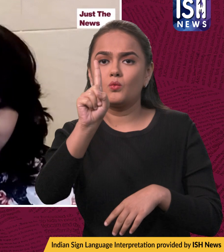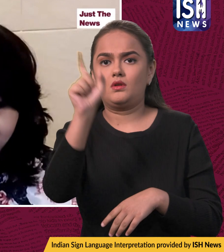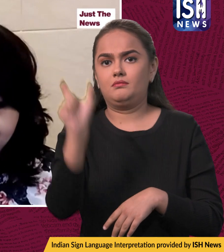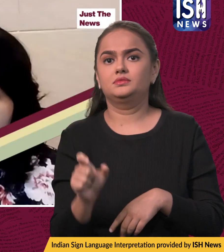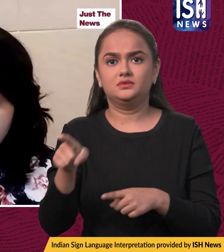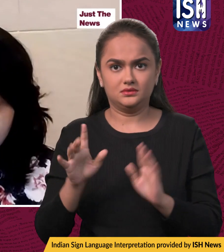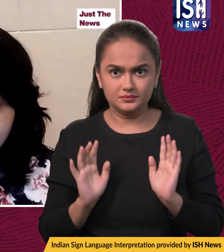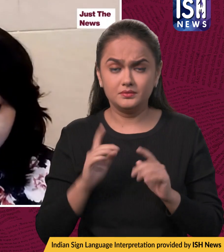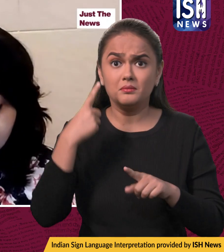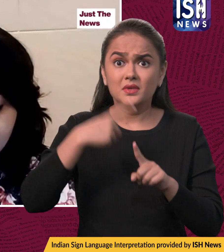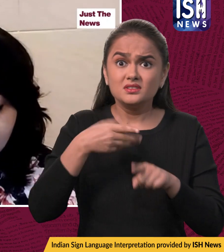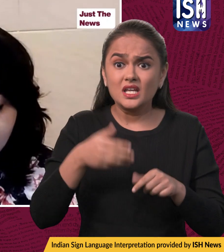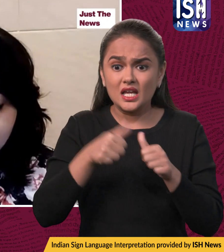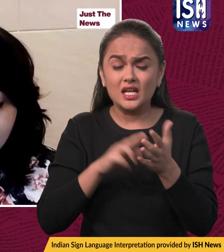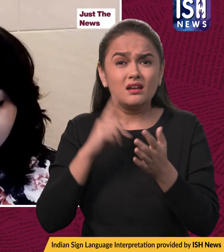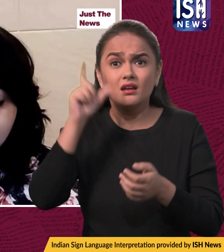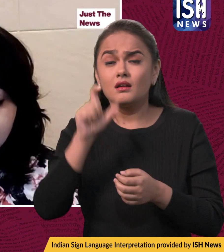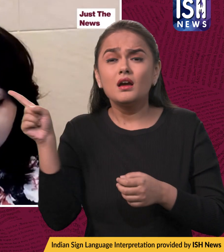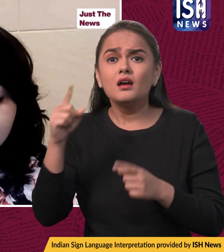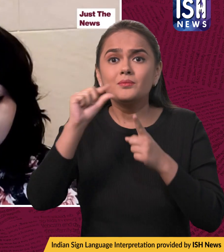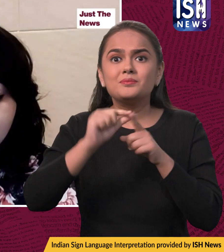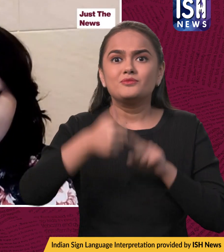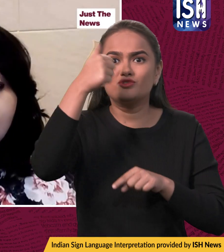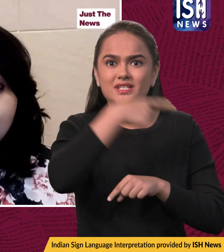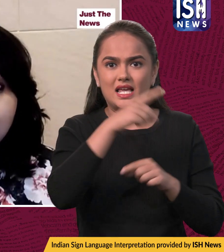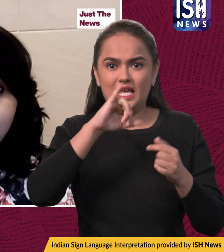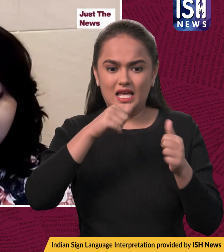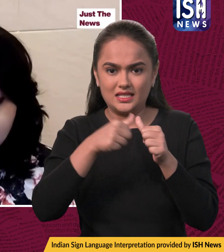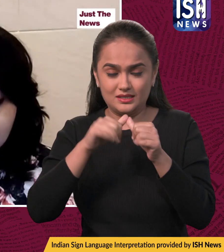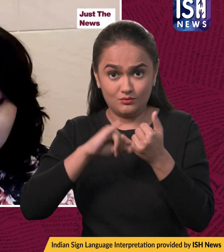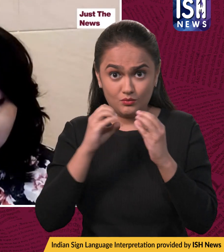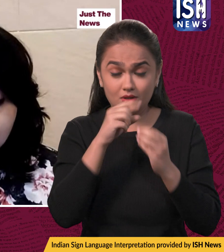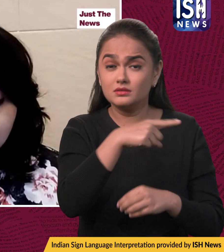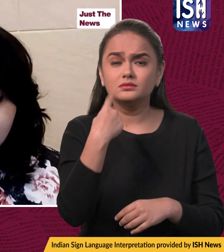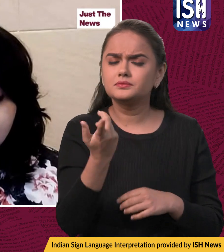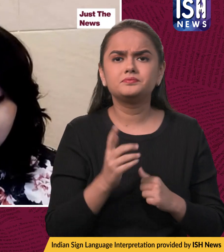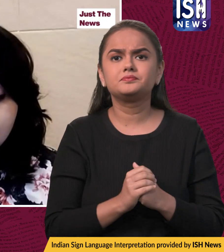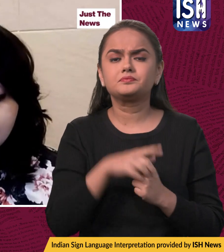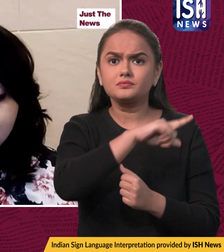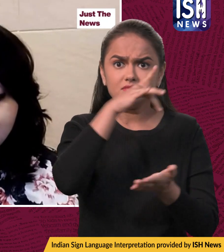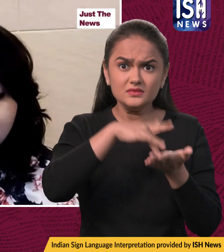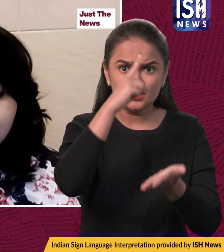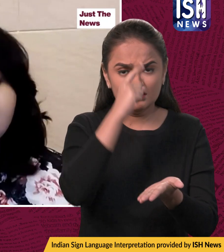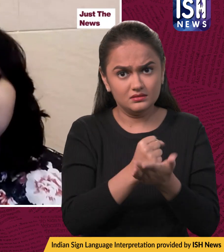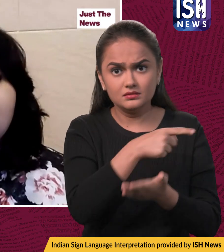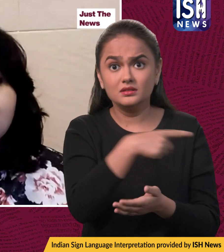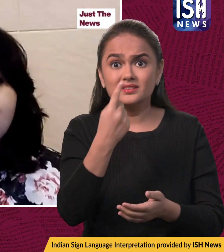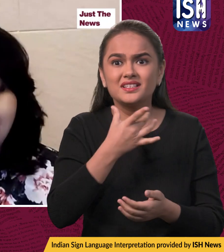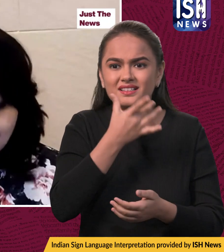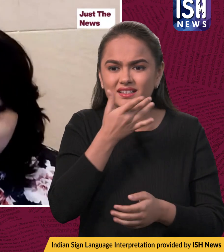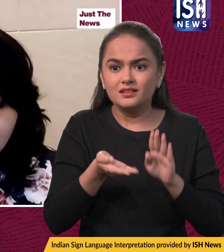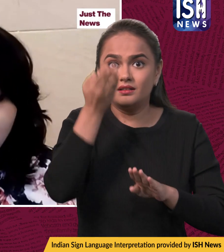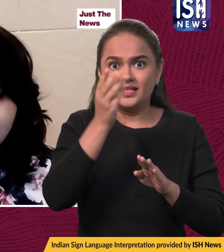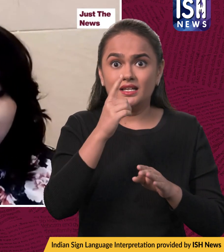1. Also in the news, AIIMS President Asaduddin Owaisi has said that the centre's decision to increase the age